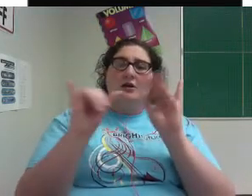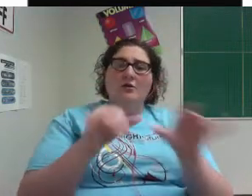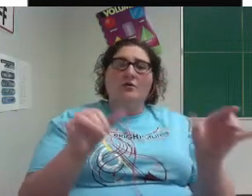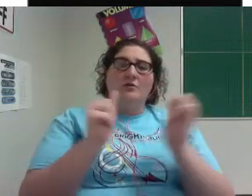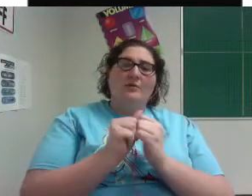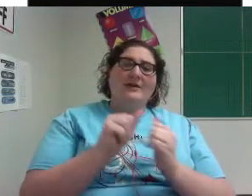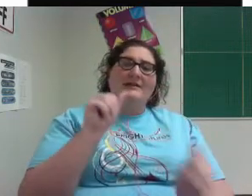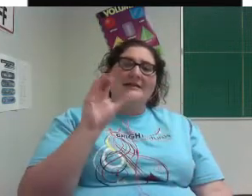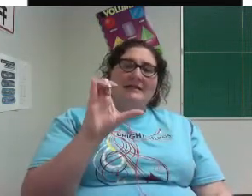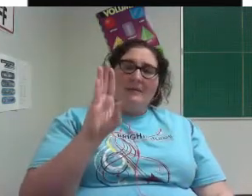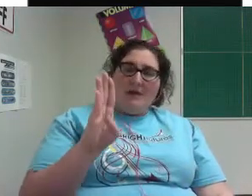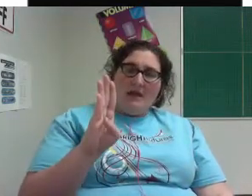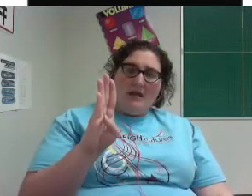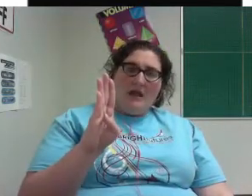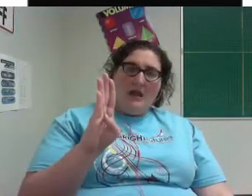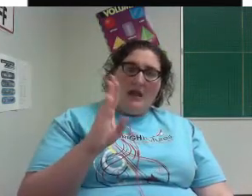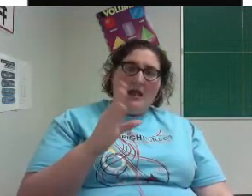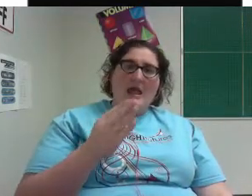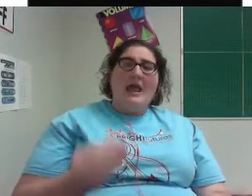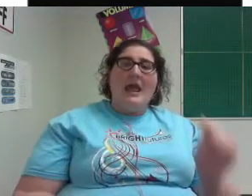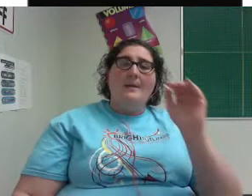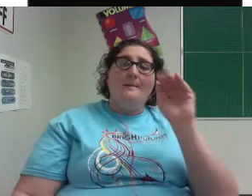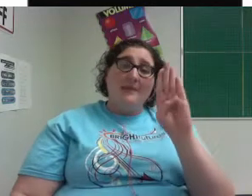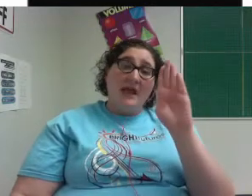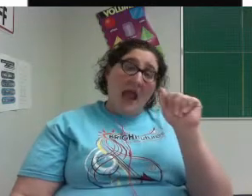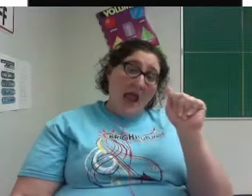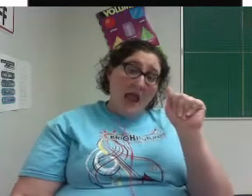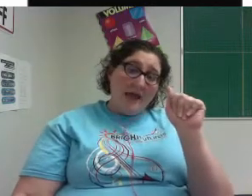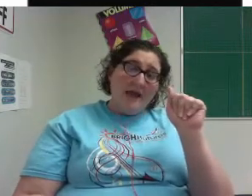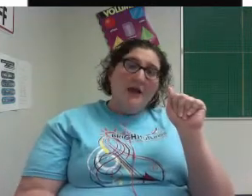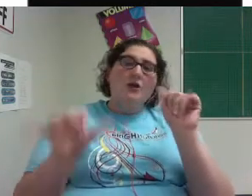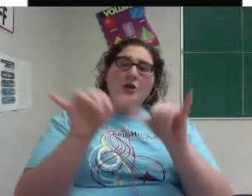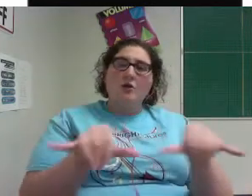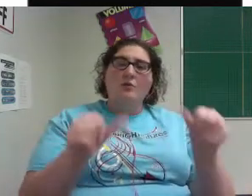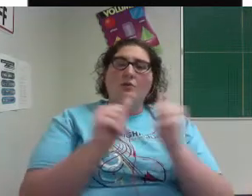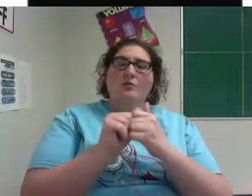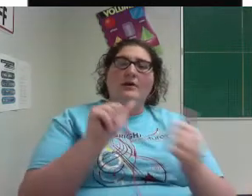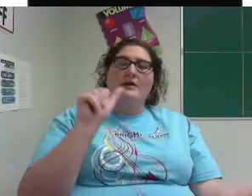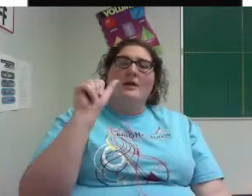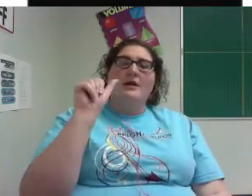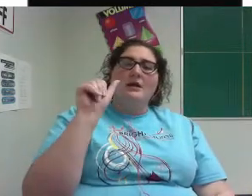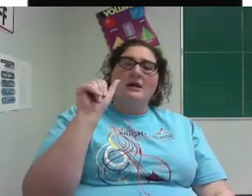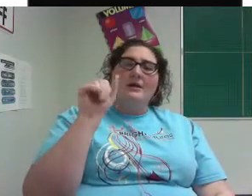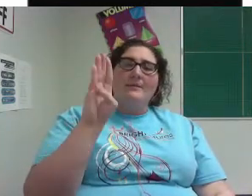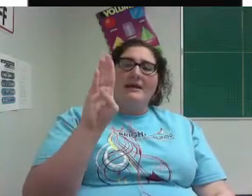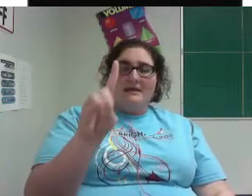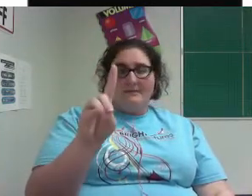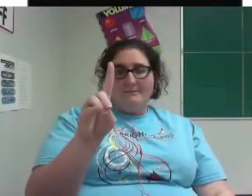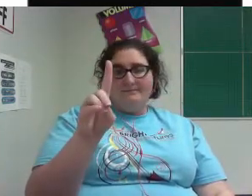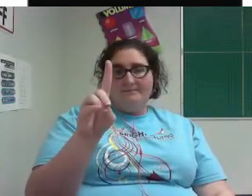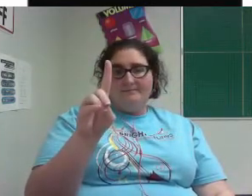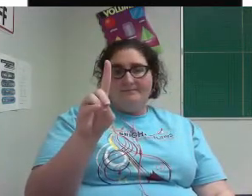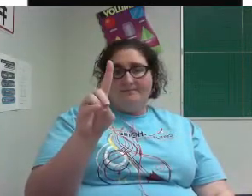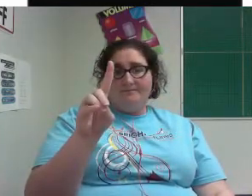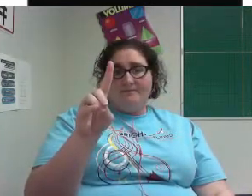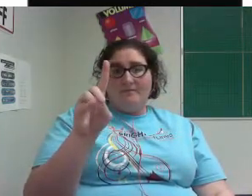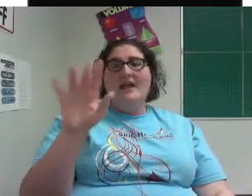EB is congruent to CB, and BA is congruent to